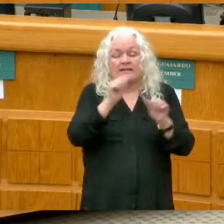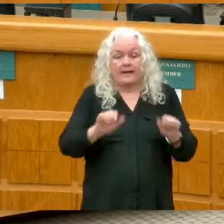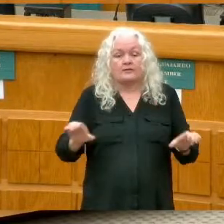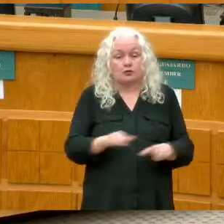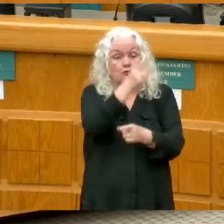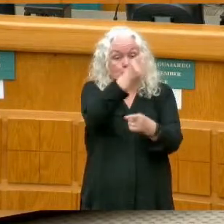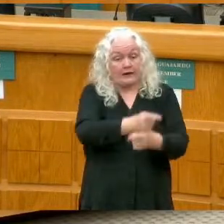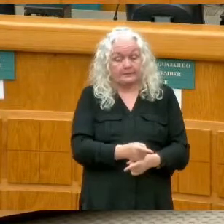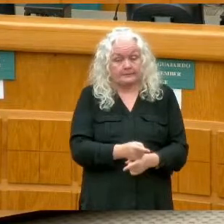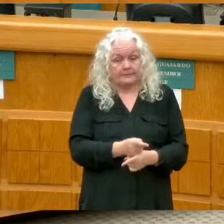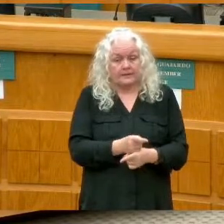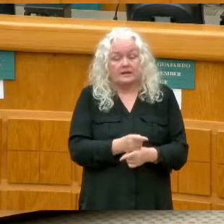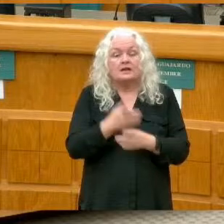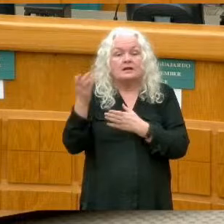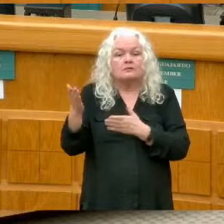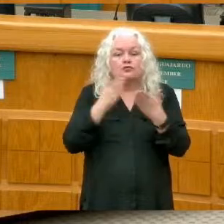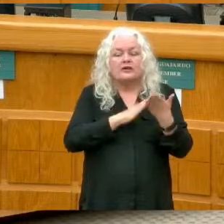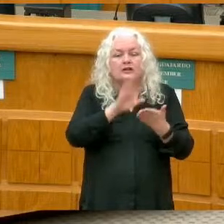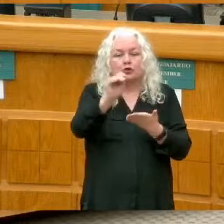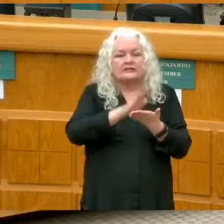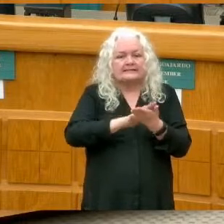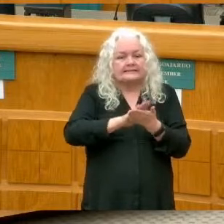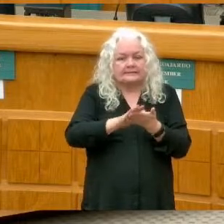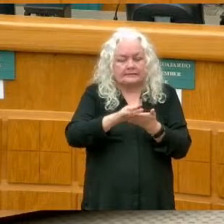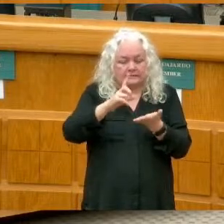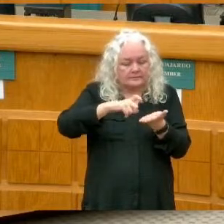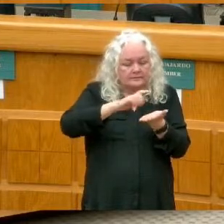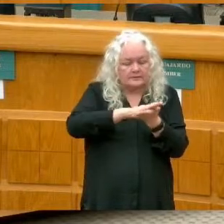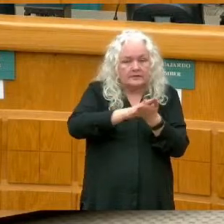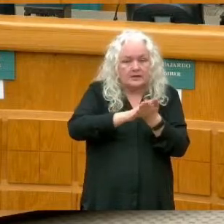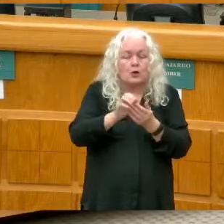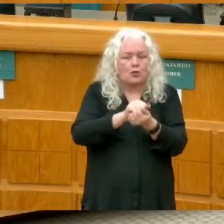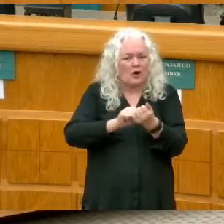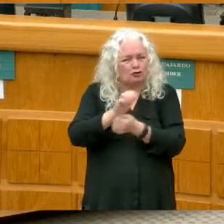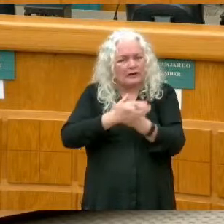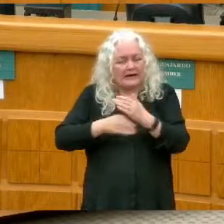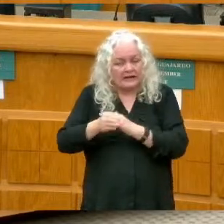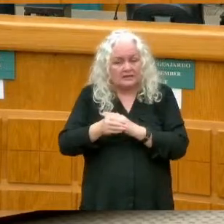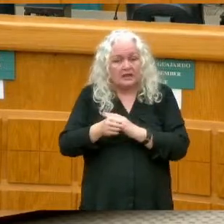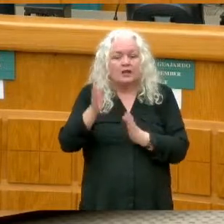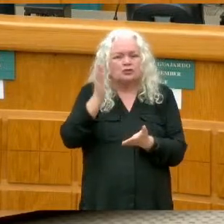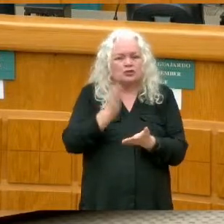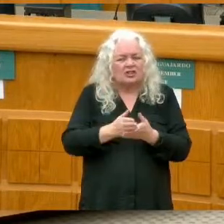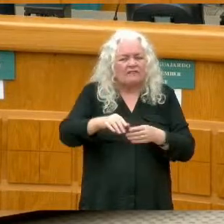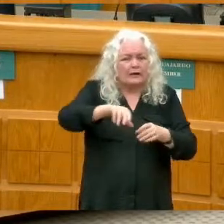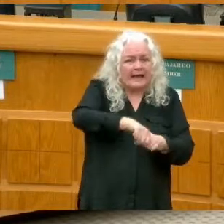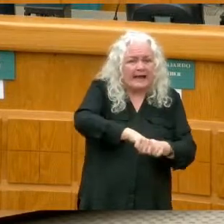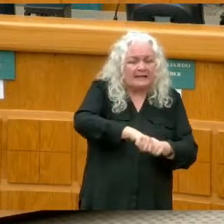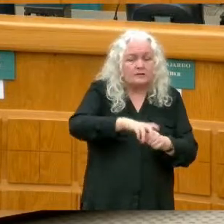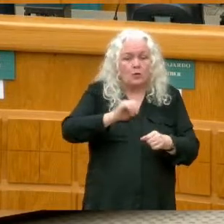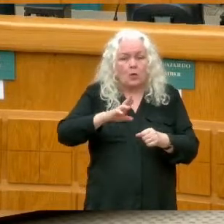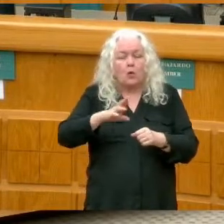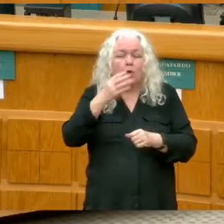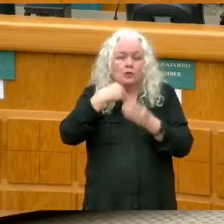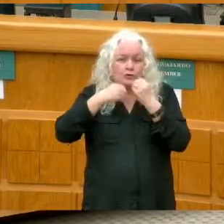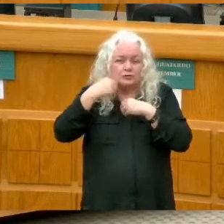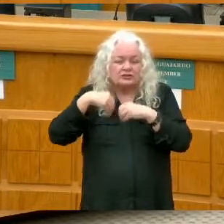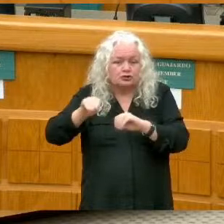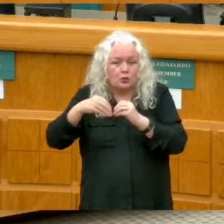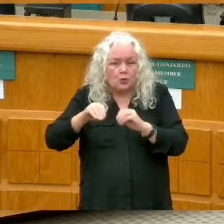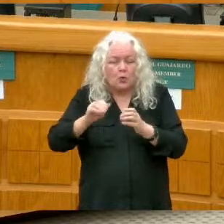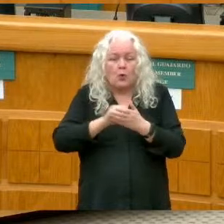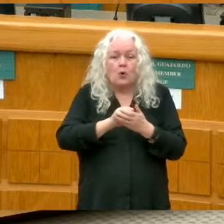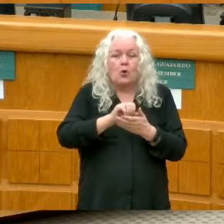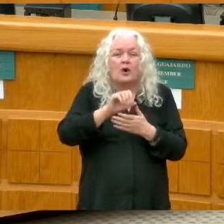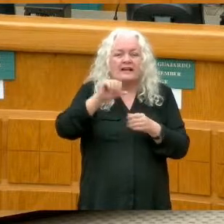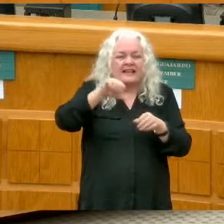right. Bring your sanitizer, wash your hands. When you stop for gas or the grocery store or the